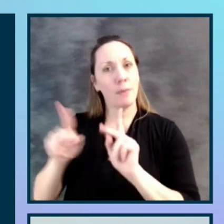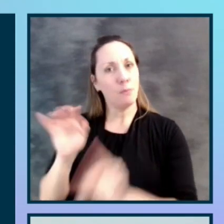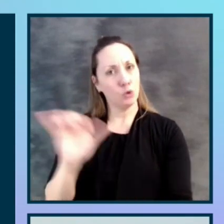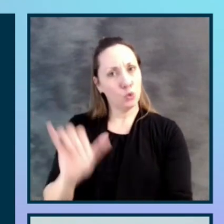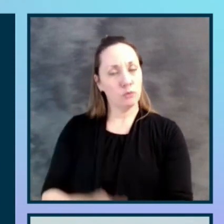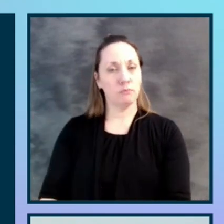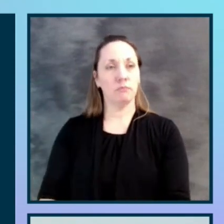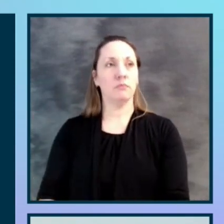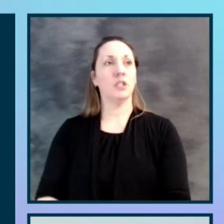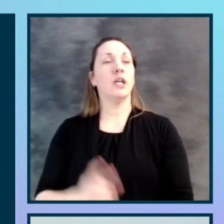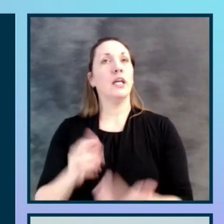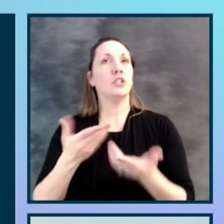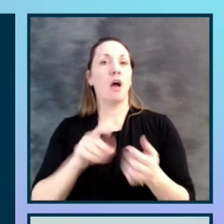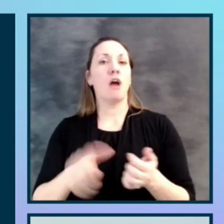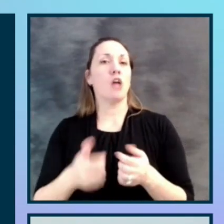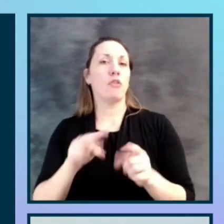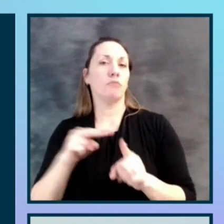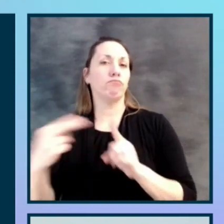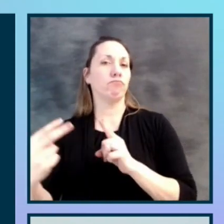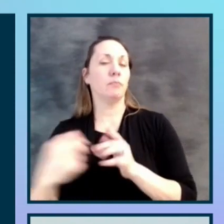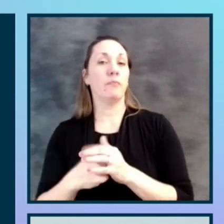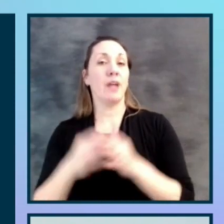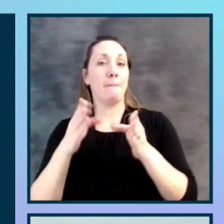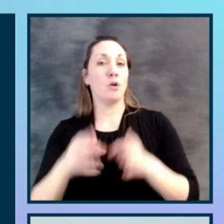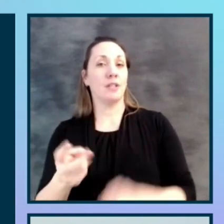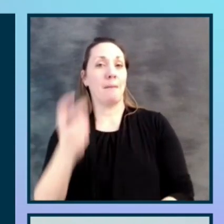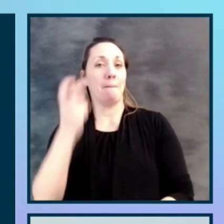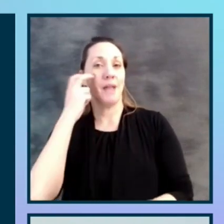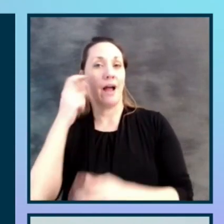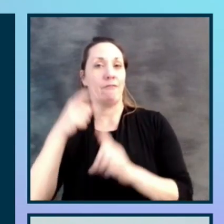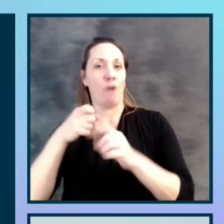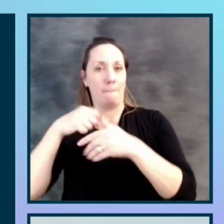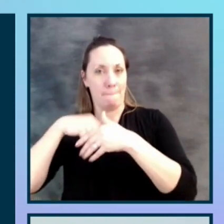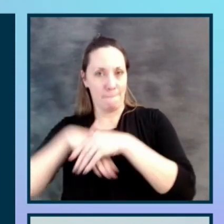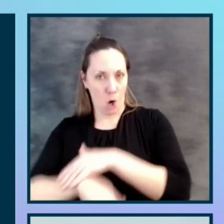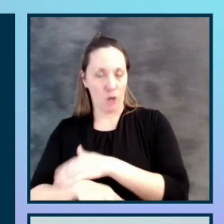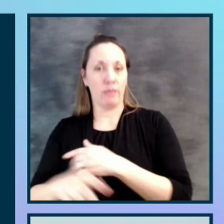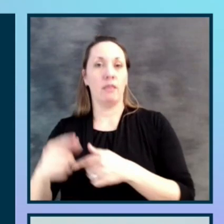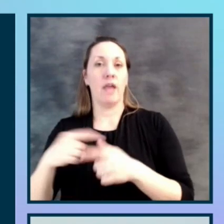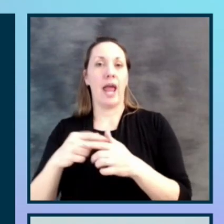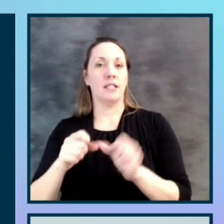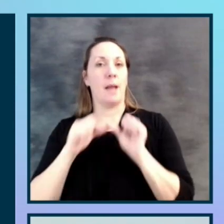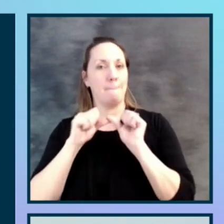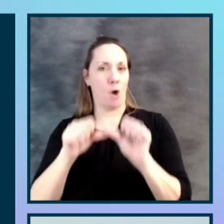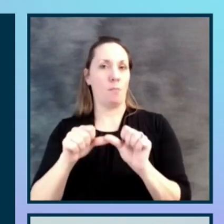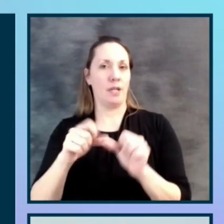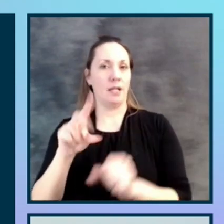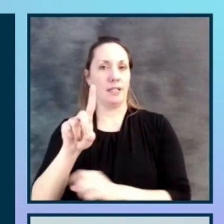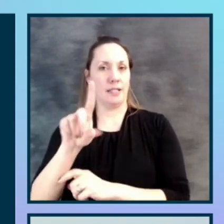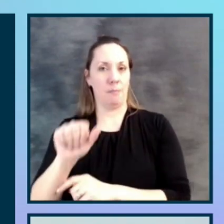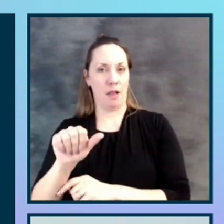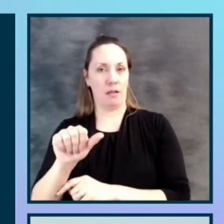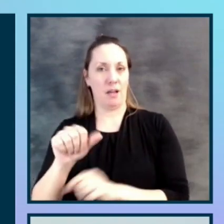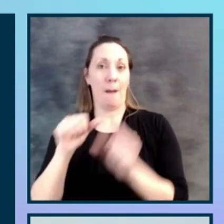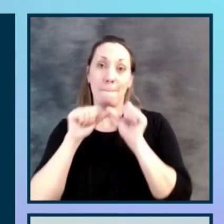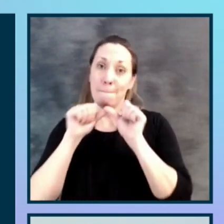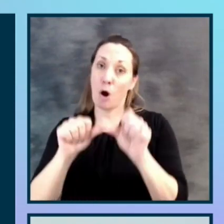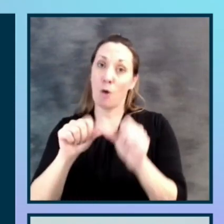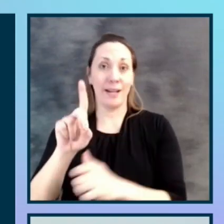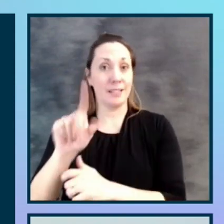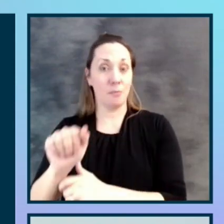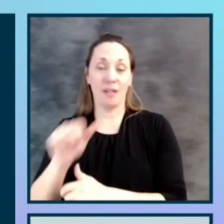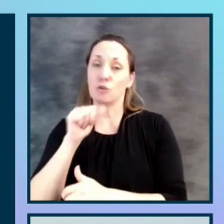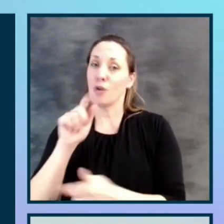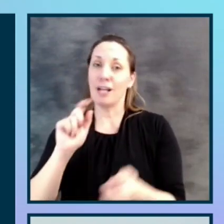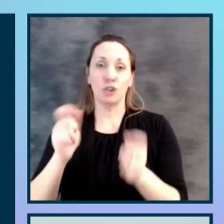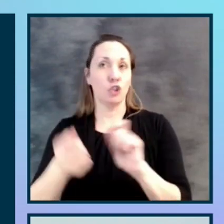about it. A person who is blind at birth has a permanent disability. Permanent disabilities do not change